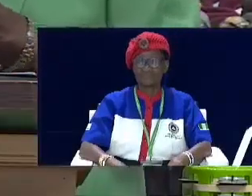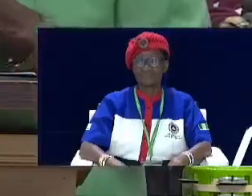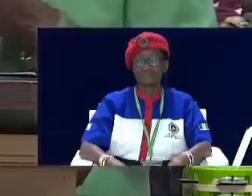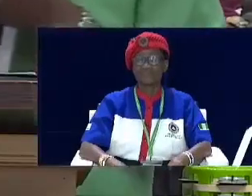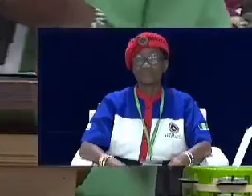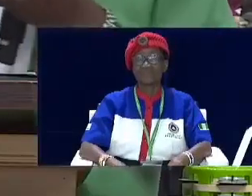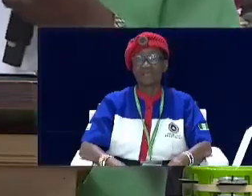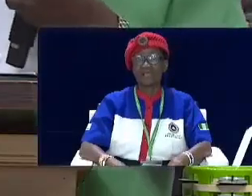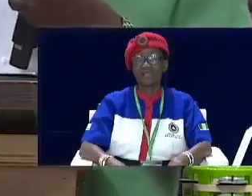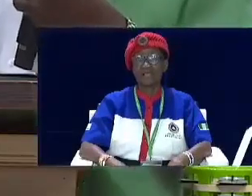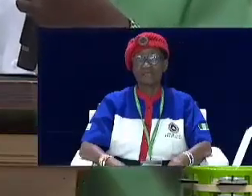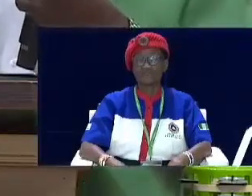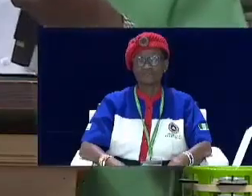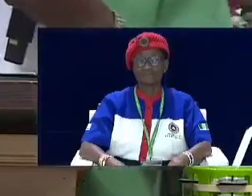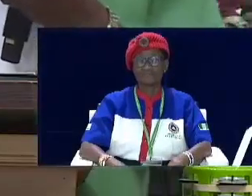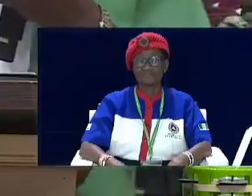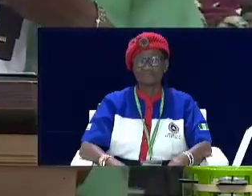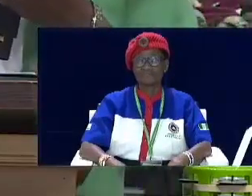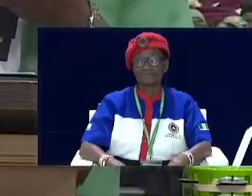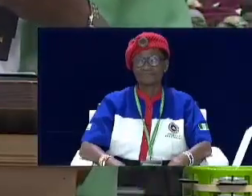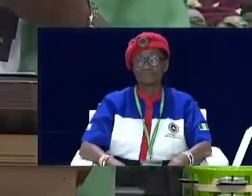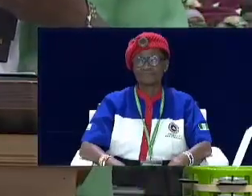fidipue.